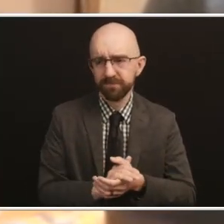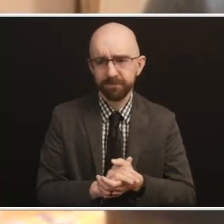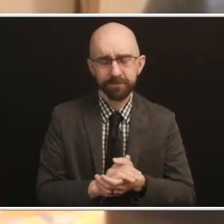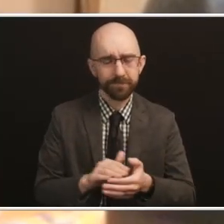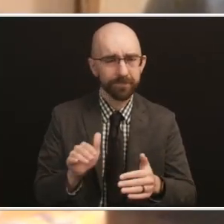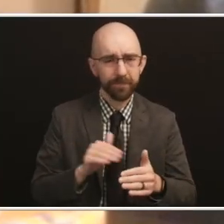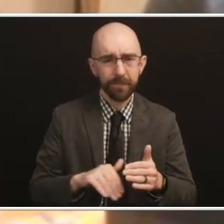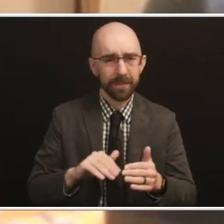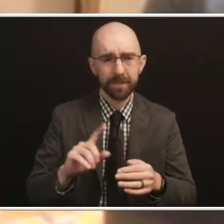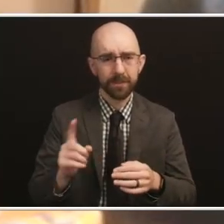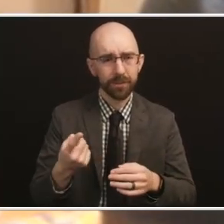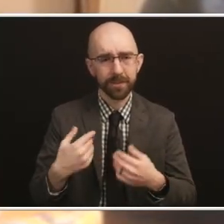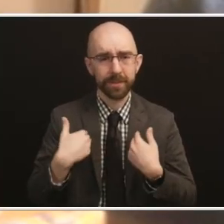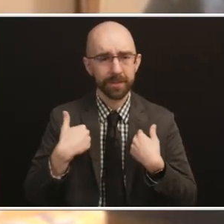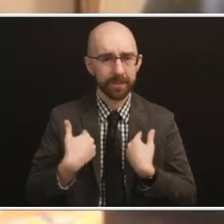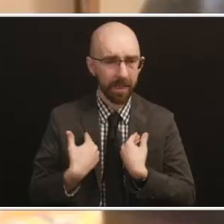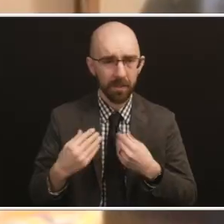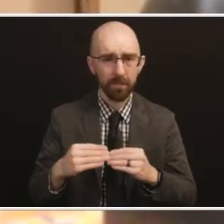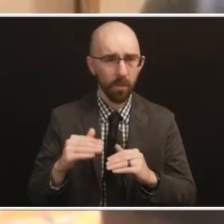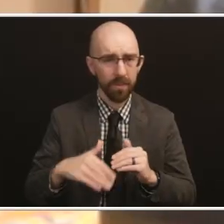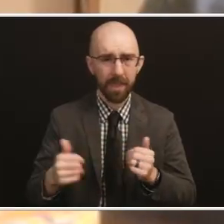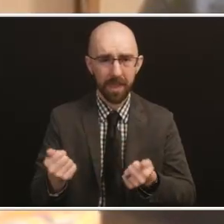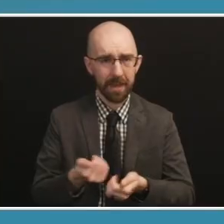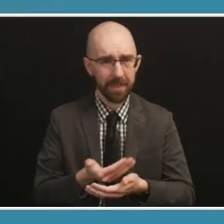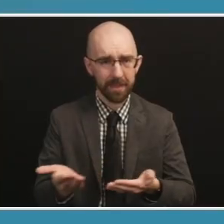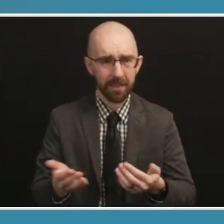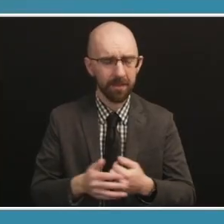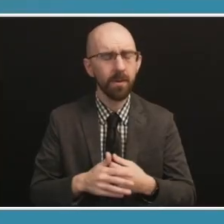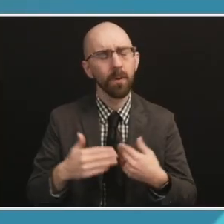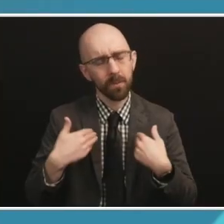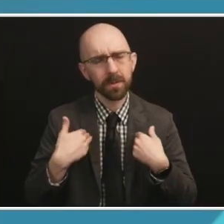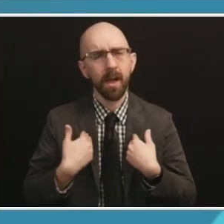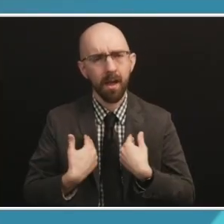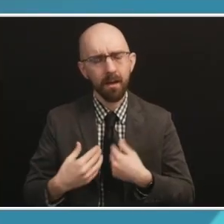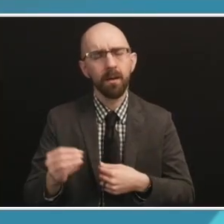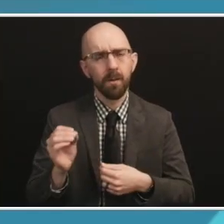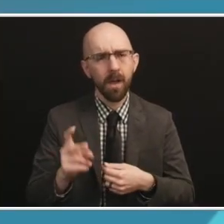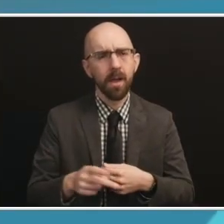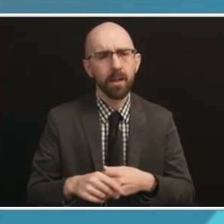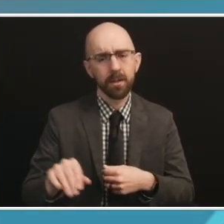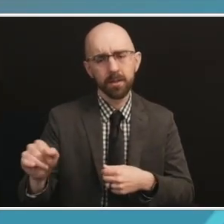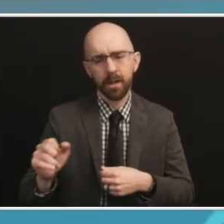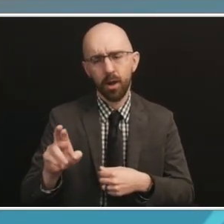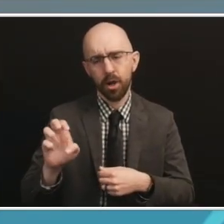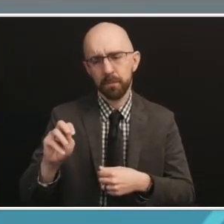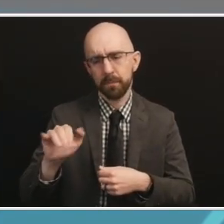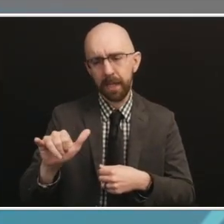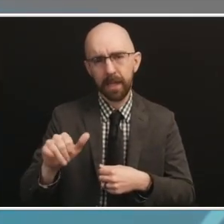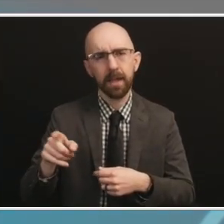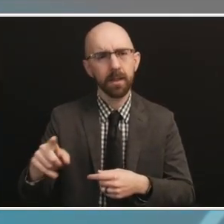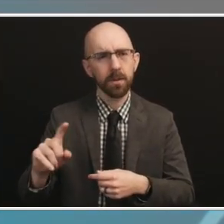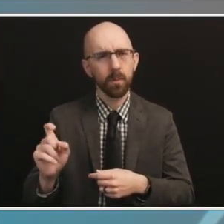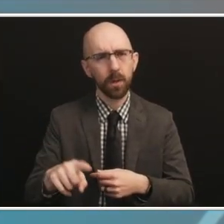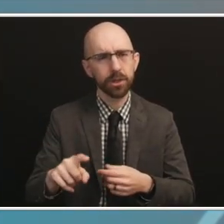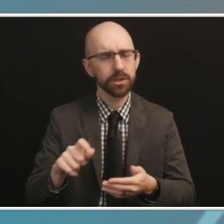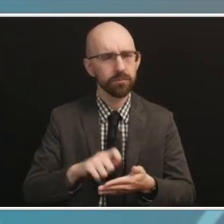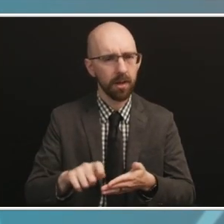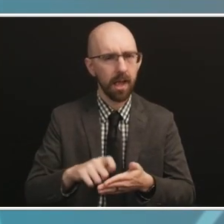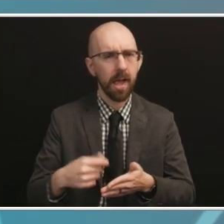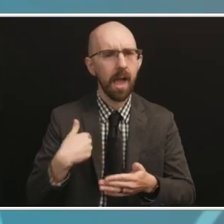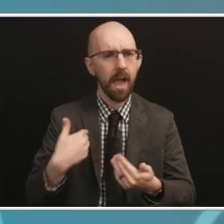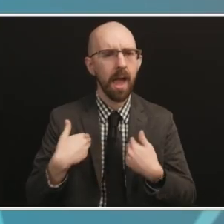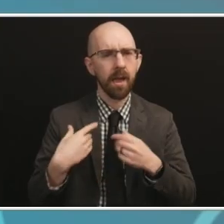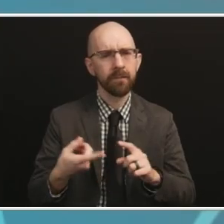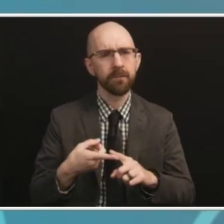basically just being tired more than anything. Tired. Okay, tired. Jeremy Yenser has a question. He writes, I have a friend with